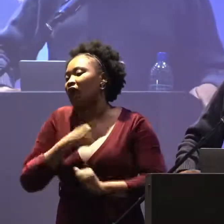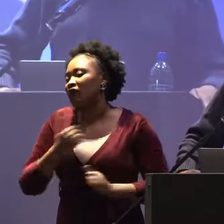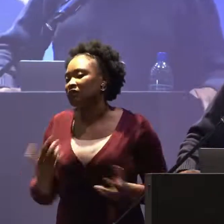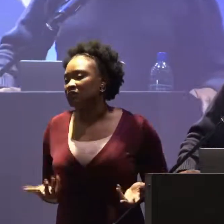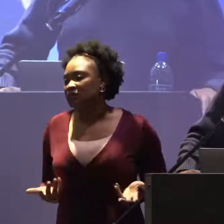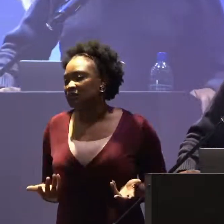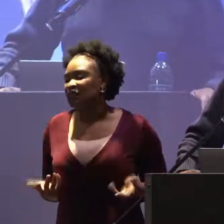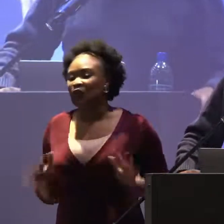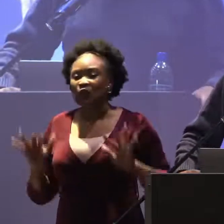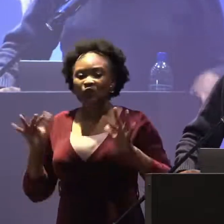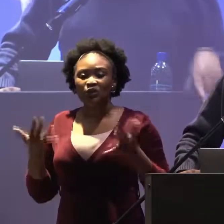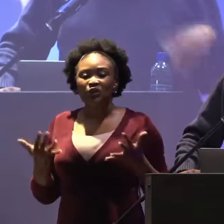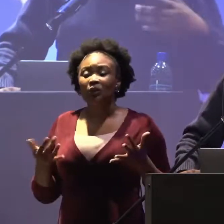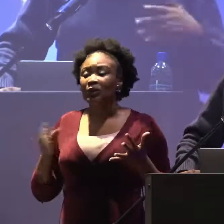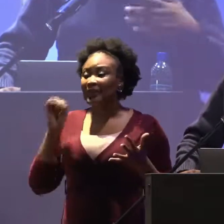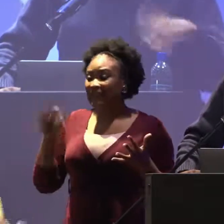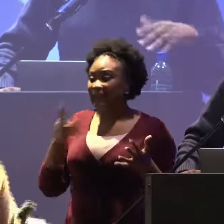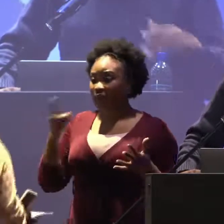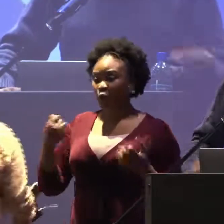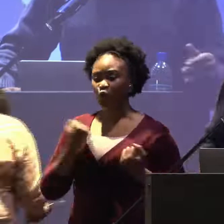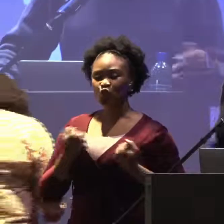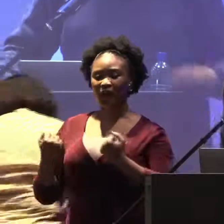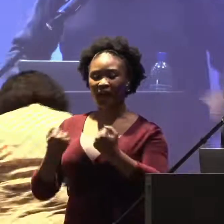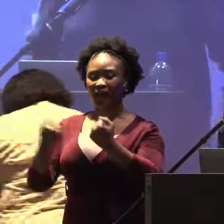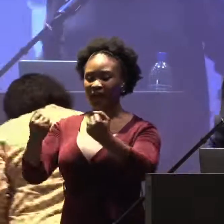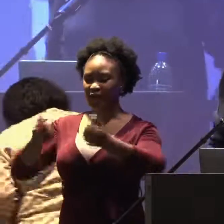Now, when you drive on the N4